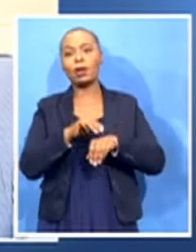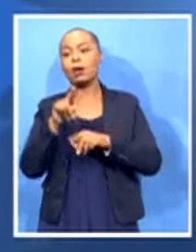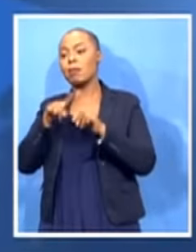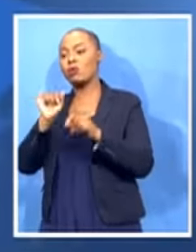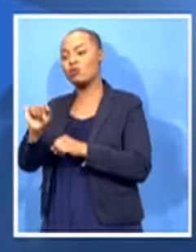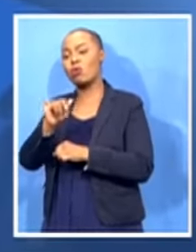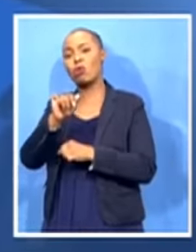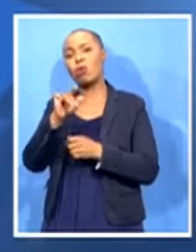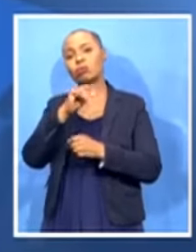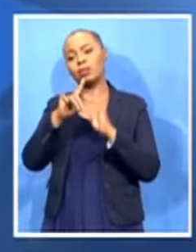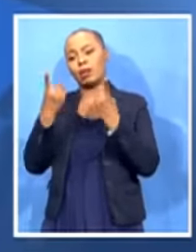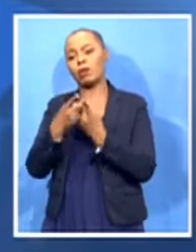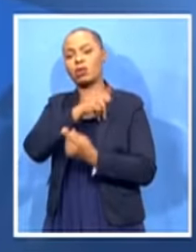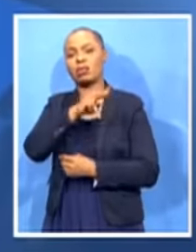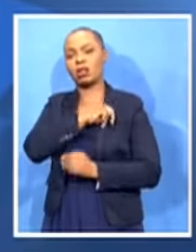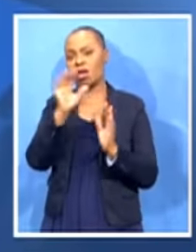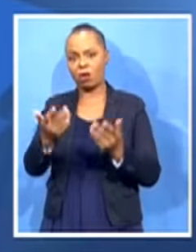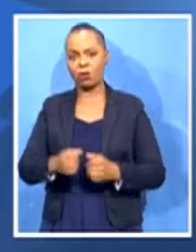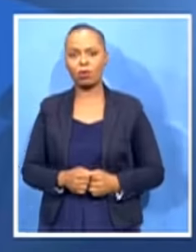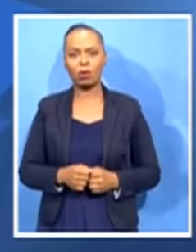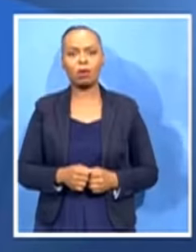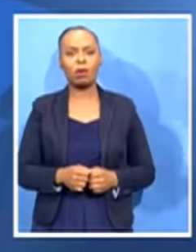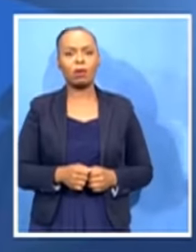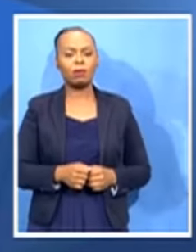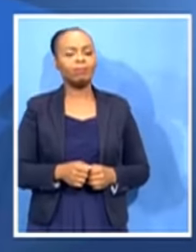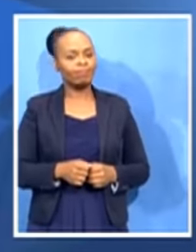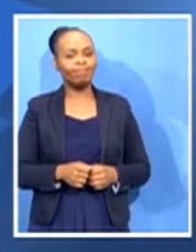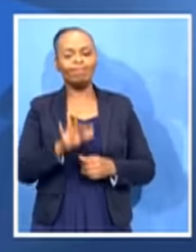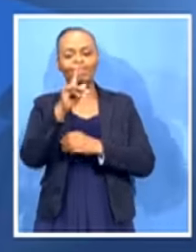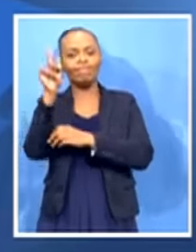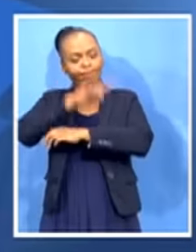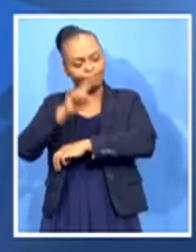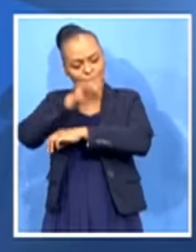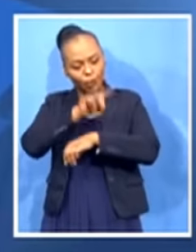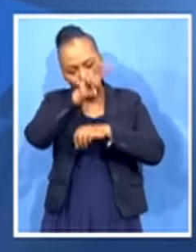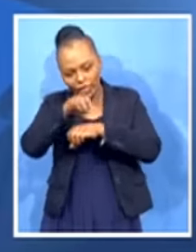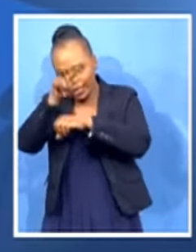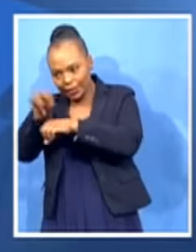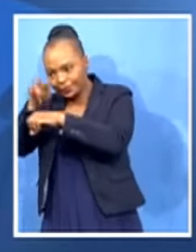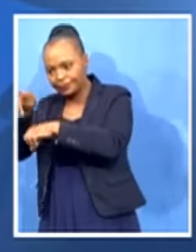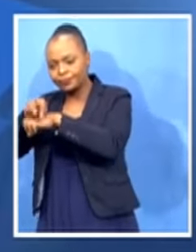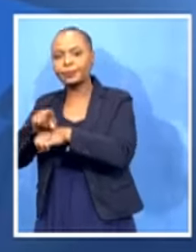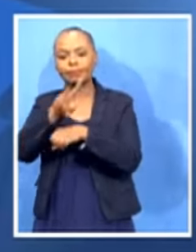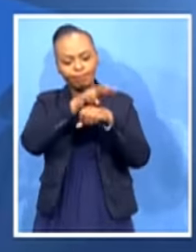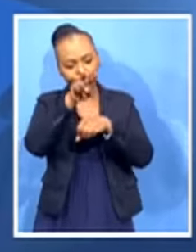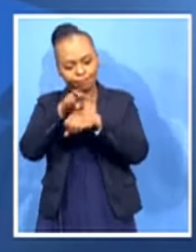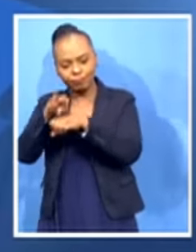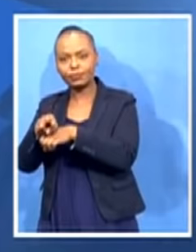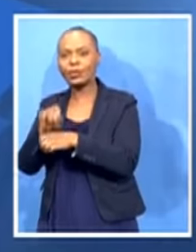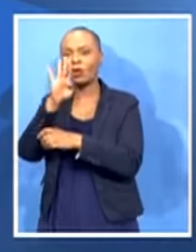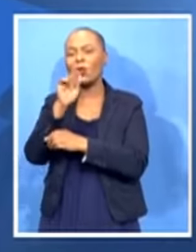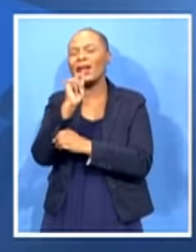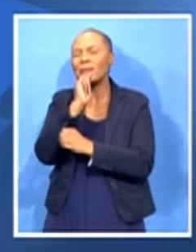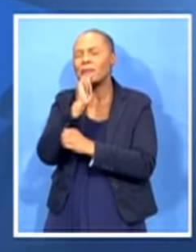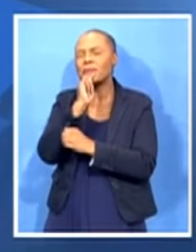Look, we monitor on a day-to-day basis. I've not been reported to, at 4 a.m. I was already up and monitoring most of